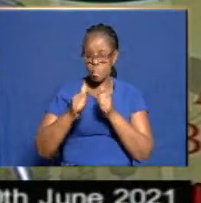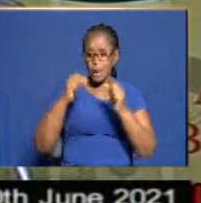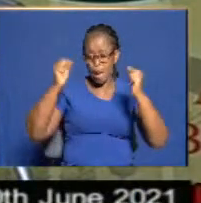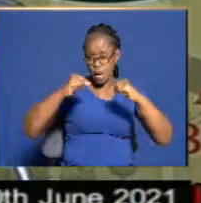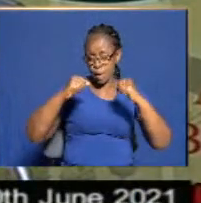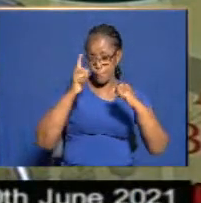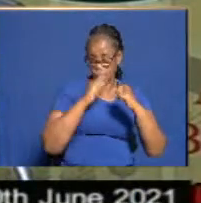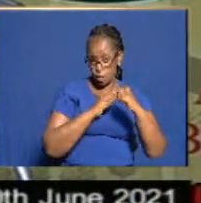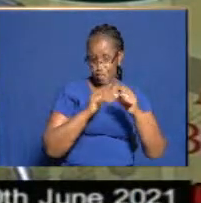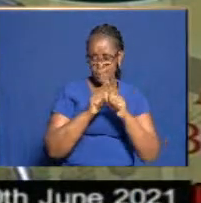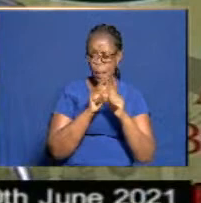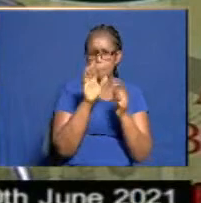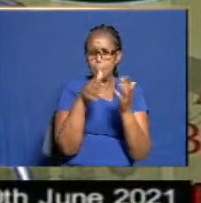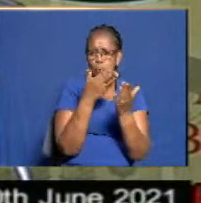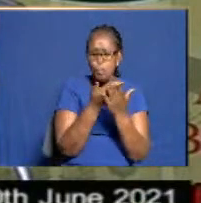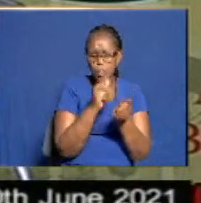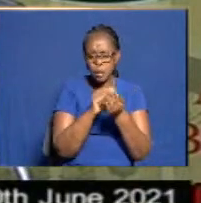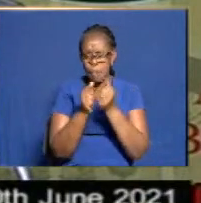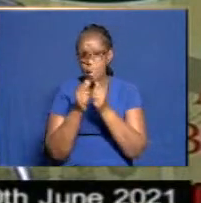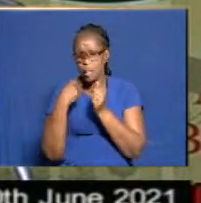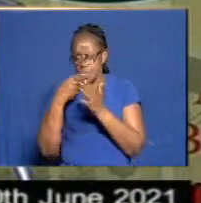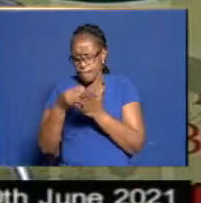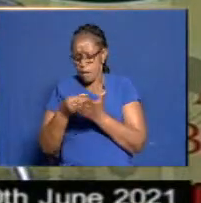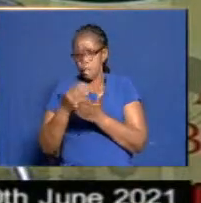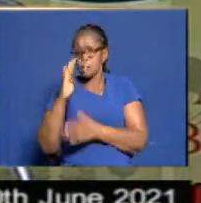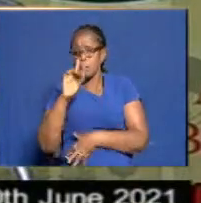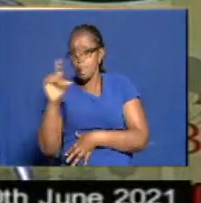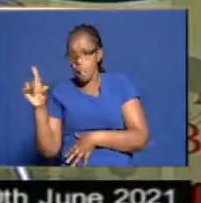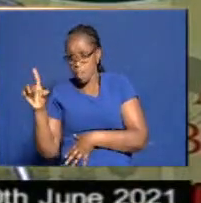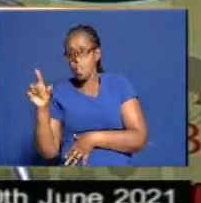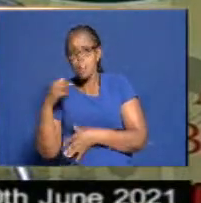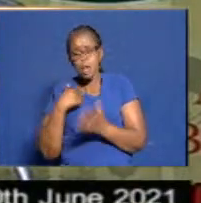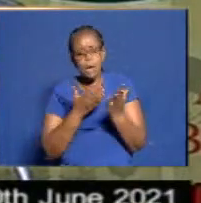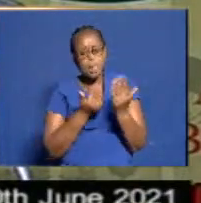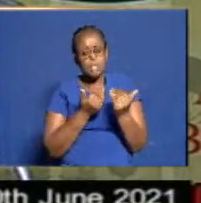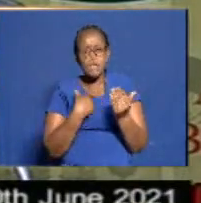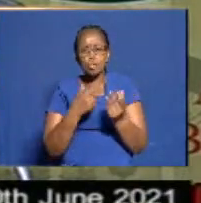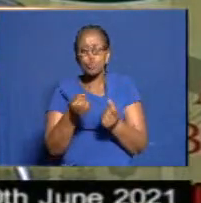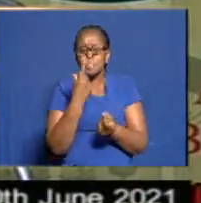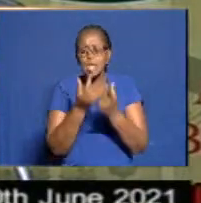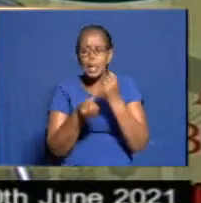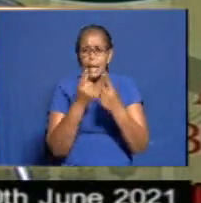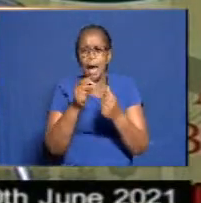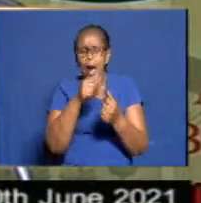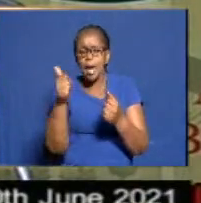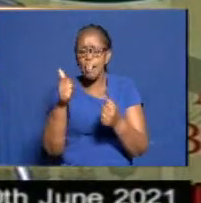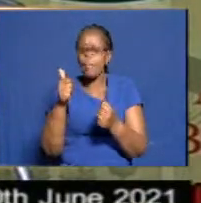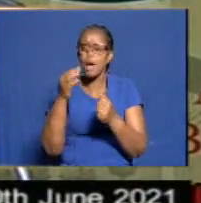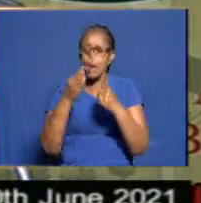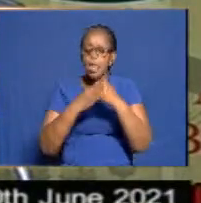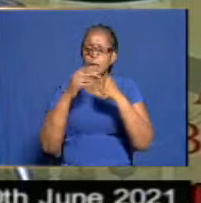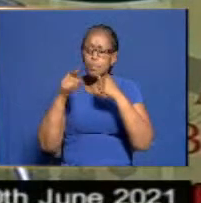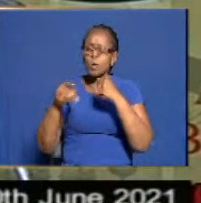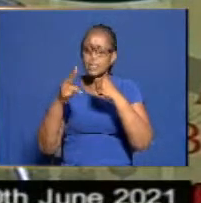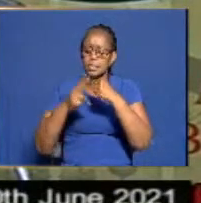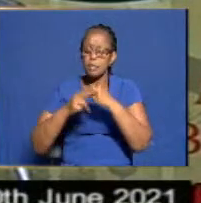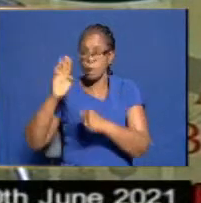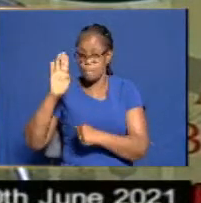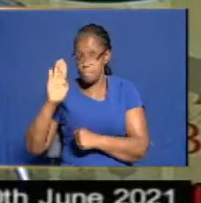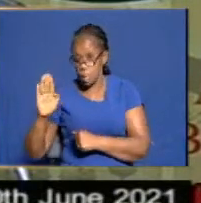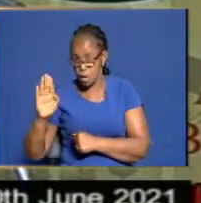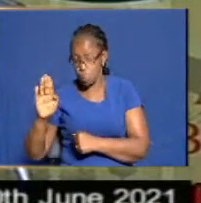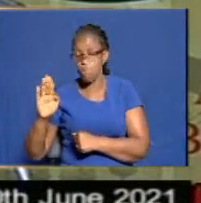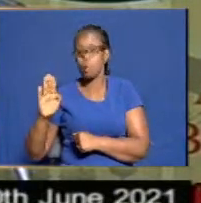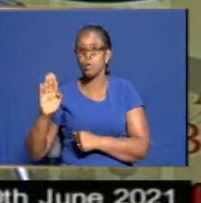and the proposed amendments in the Finance Bill 2021 are expected to generate an additional cash-shilling 8.7 billion to